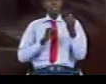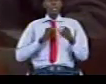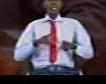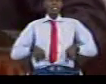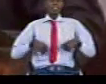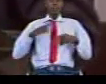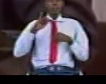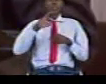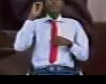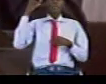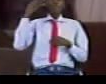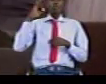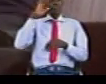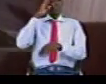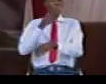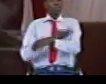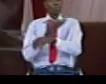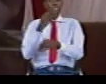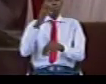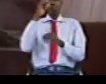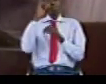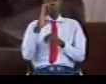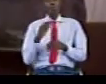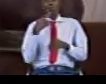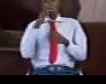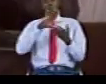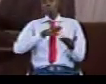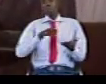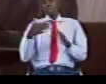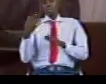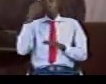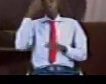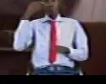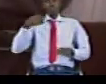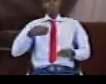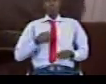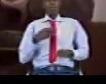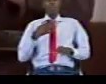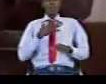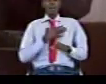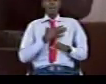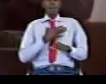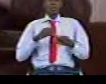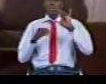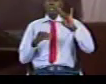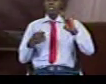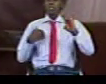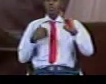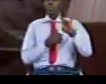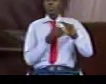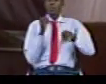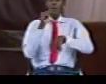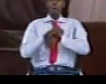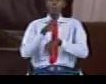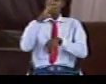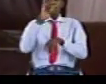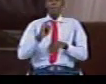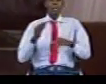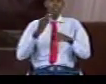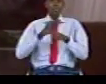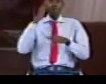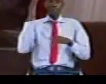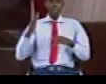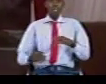who loved me and he died for me. Number eight, we overcome by total identification with Christ.